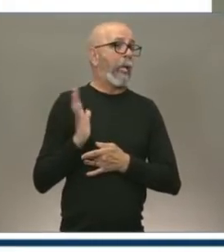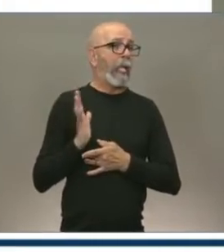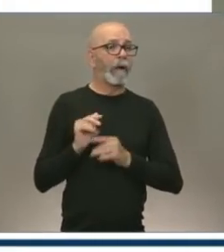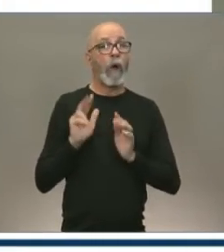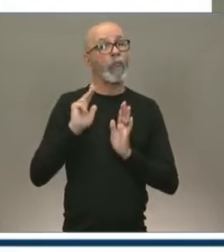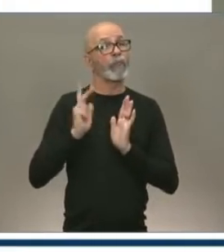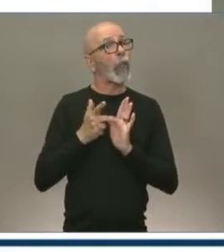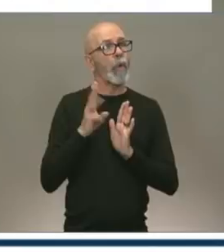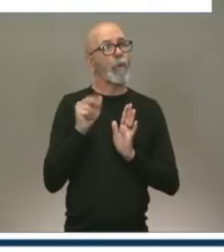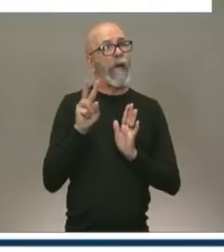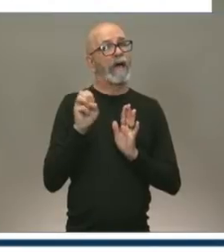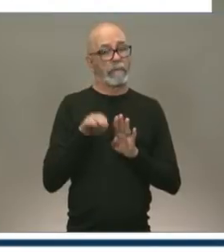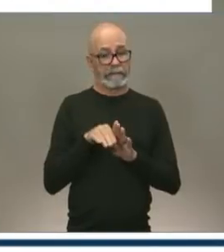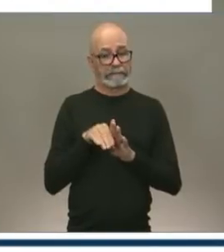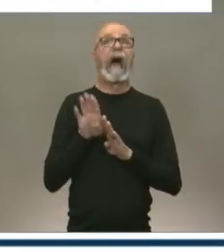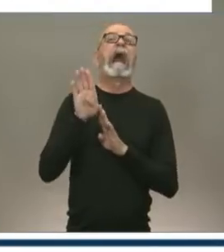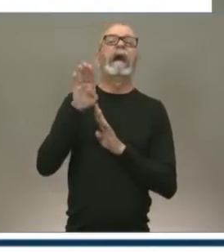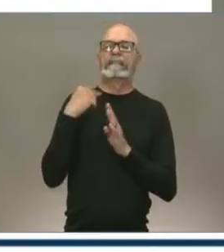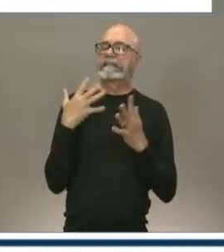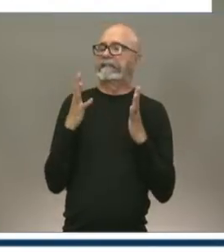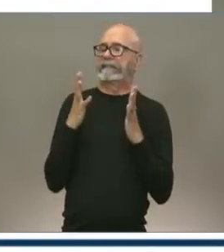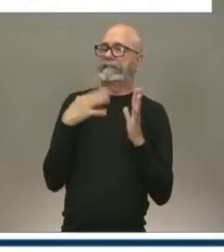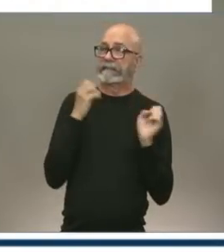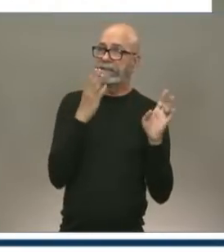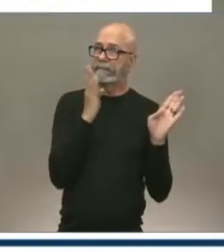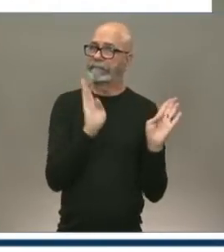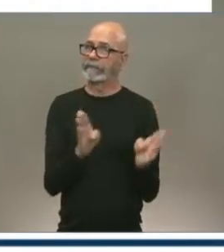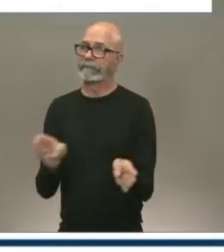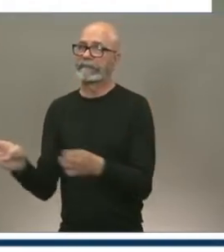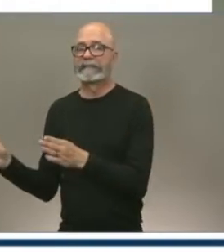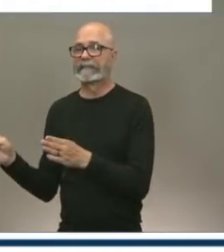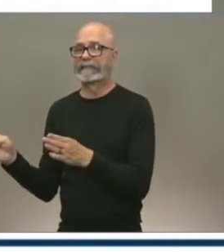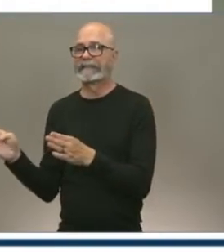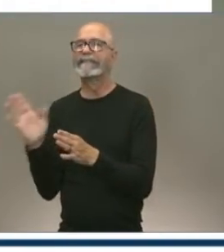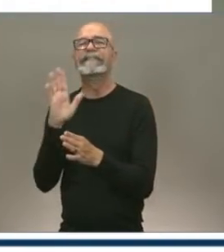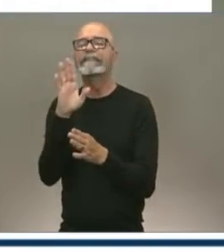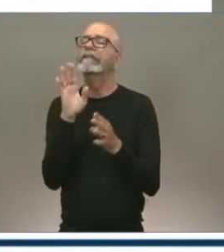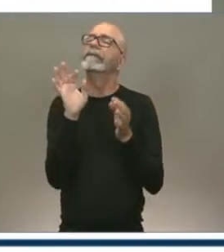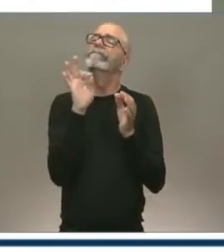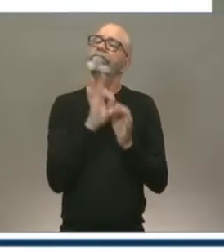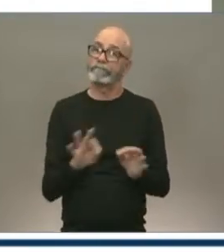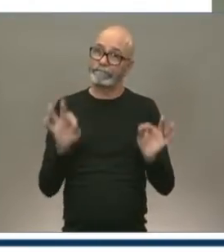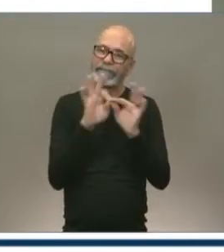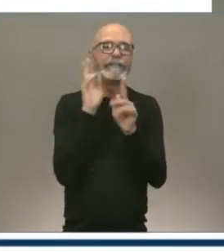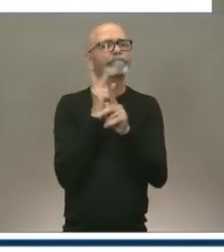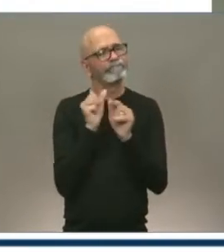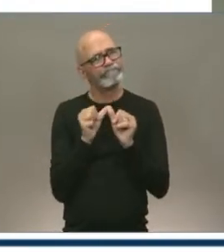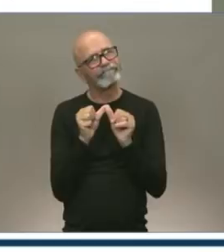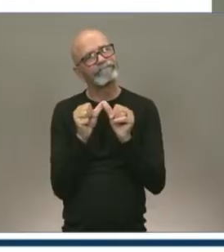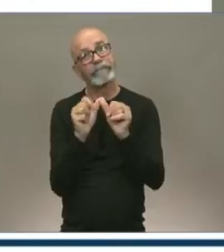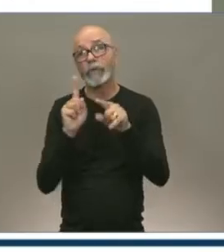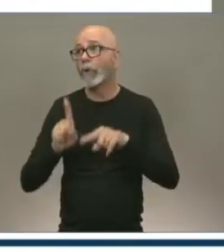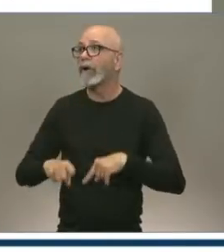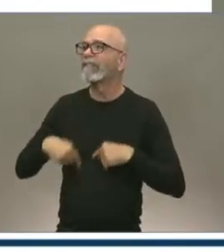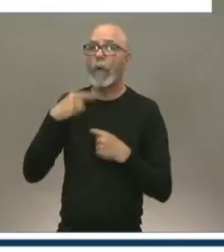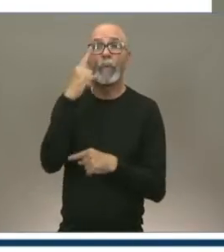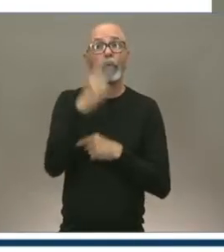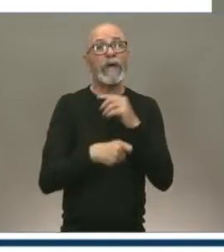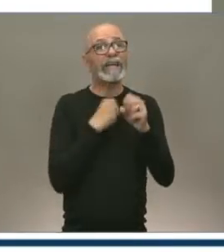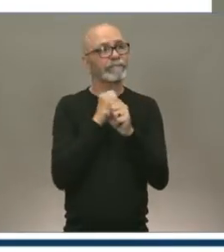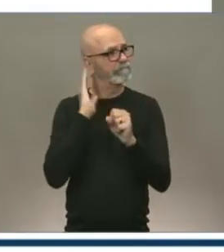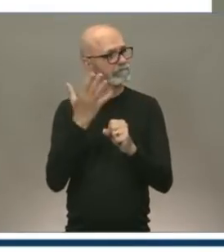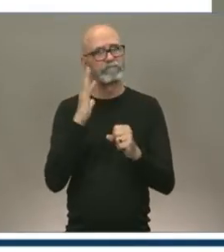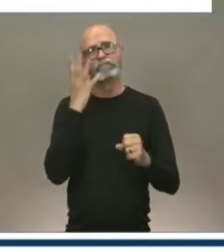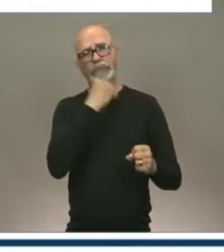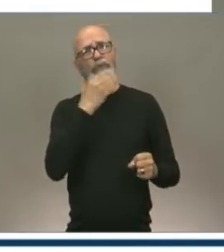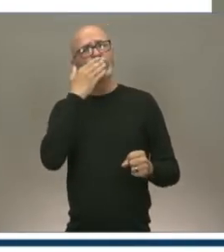and focused. However, it is important to continue to do what you have done for the past year to keep yourself and others